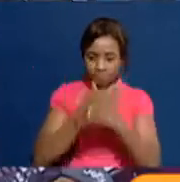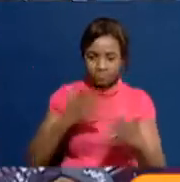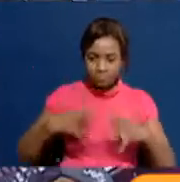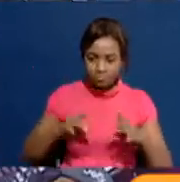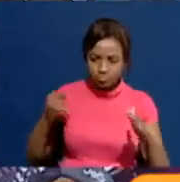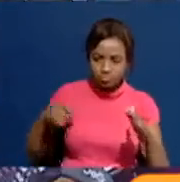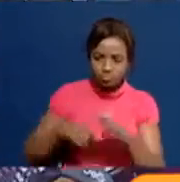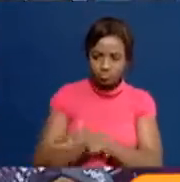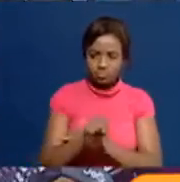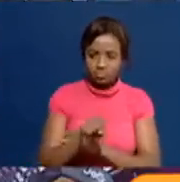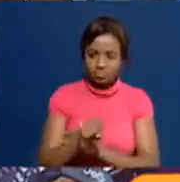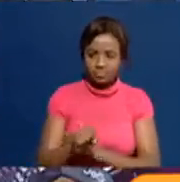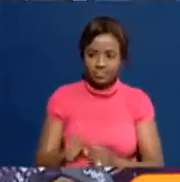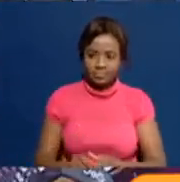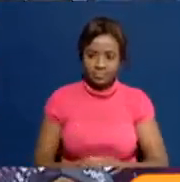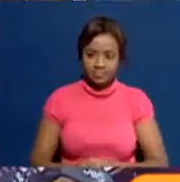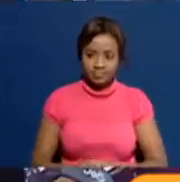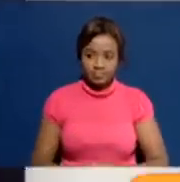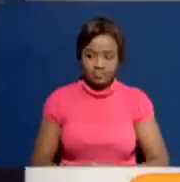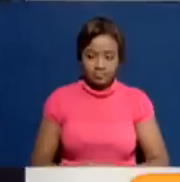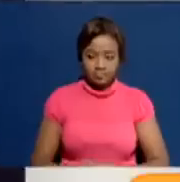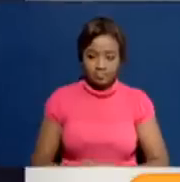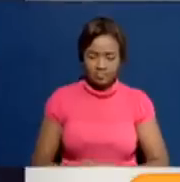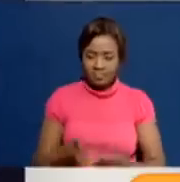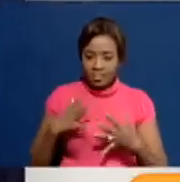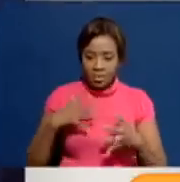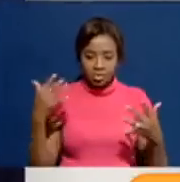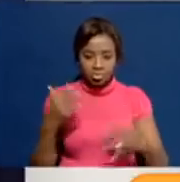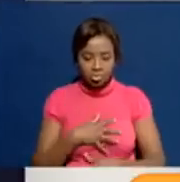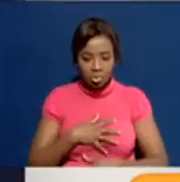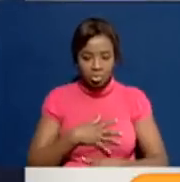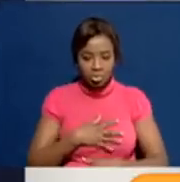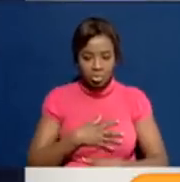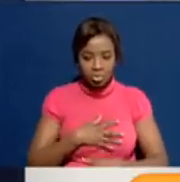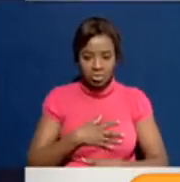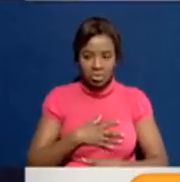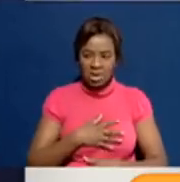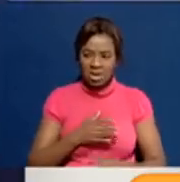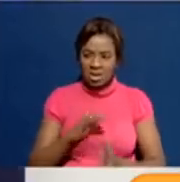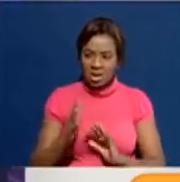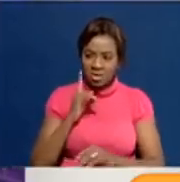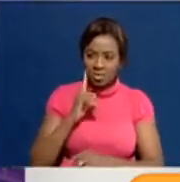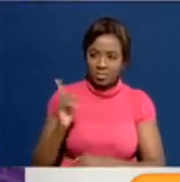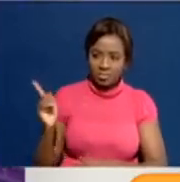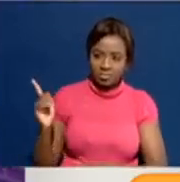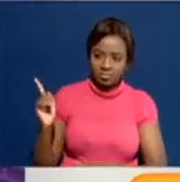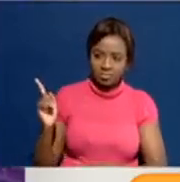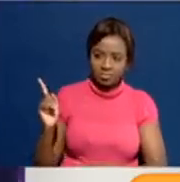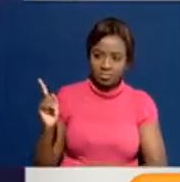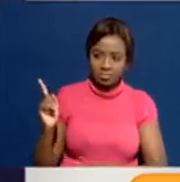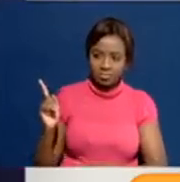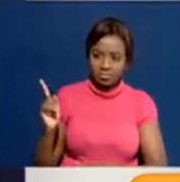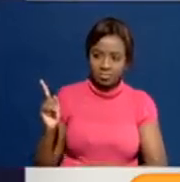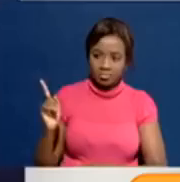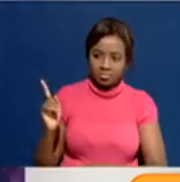the premises. The presenters were caught off guard and the reactions on their faces told it all. The armed thugs were not aware the presenters